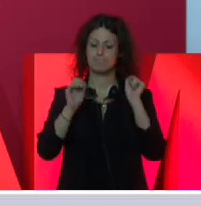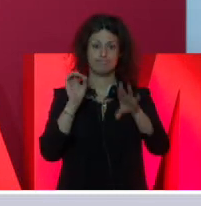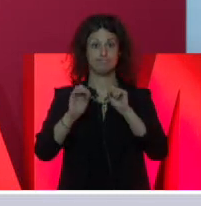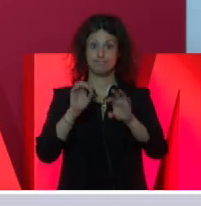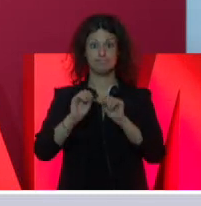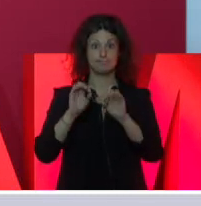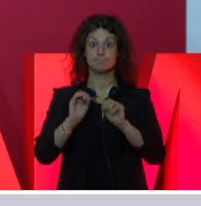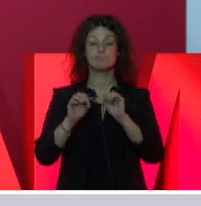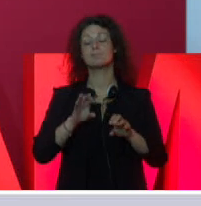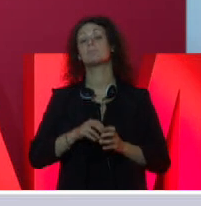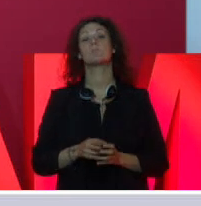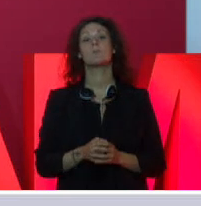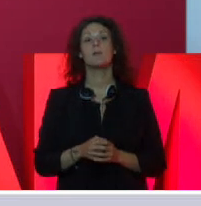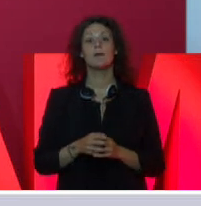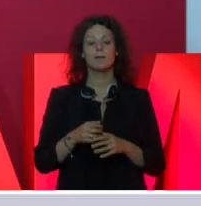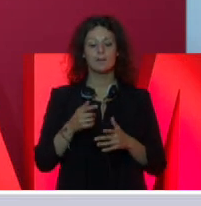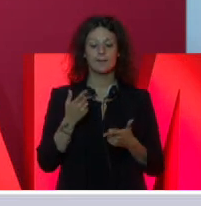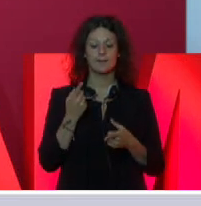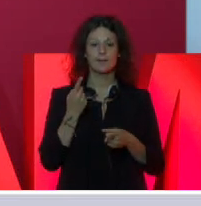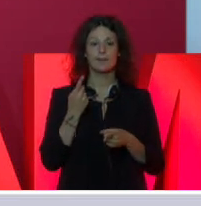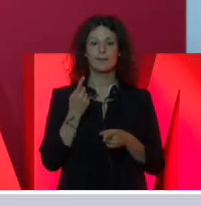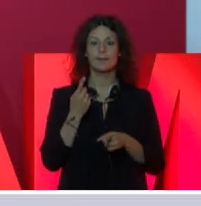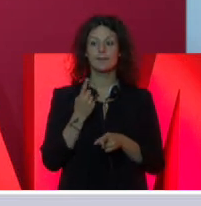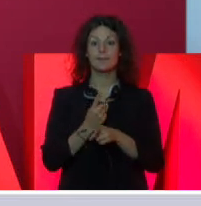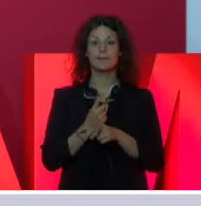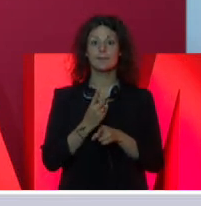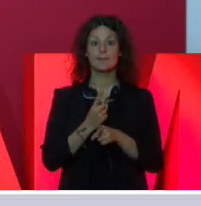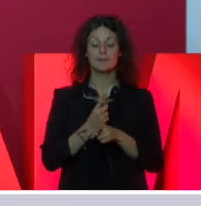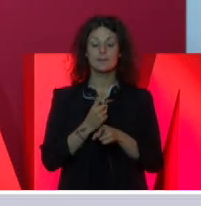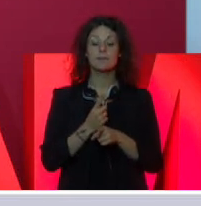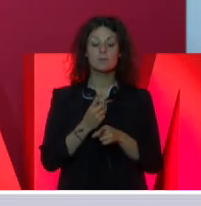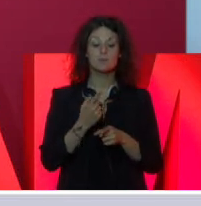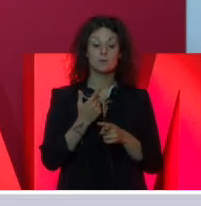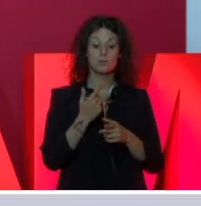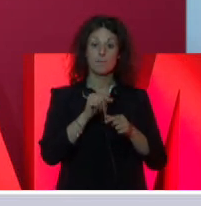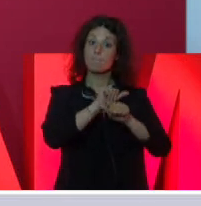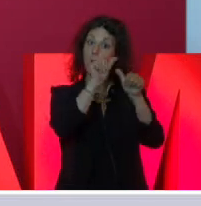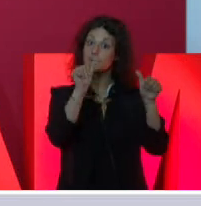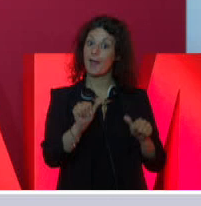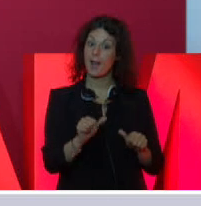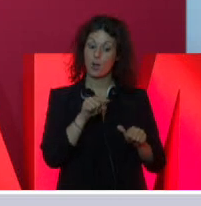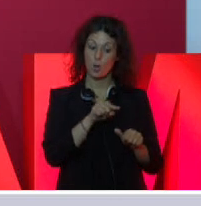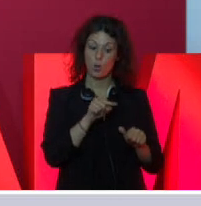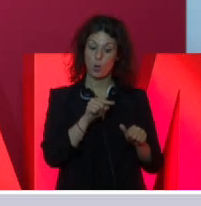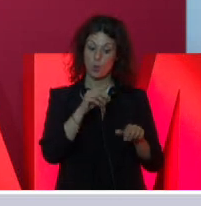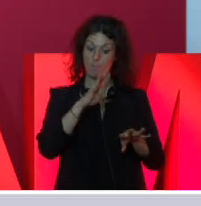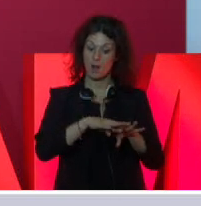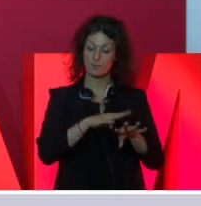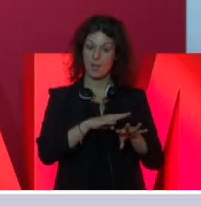have been able to identify a model with an incredible accuracy, much better than the one I mentioned earlier